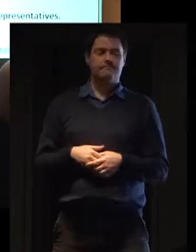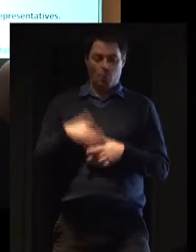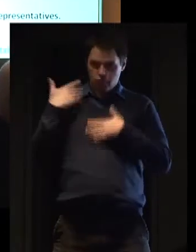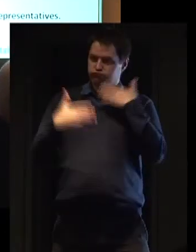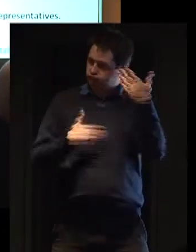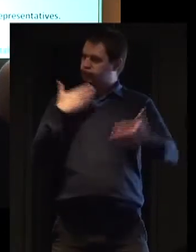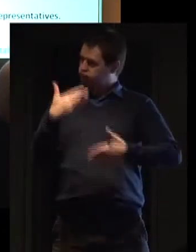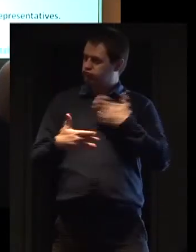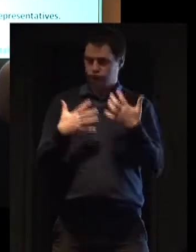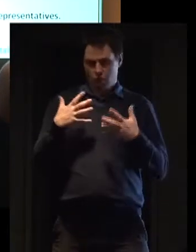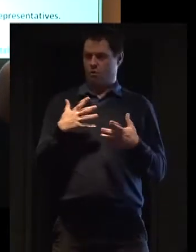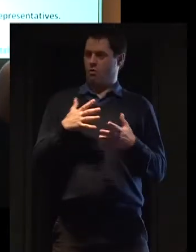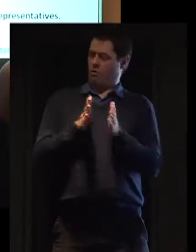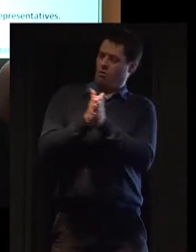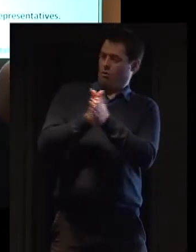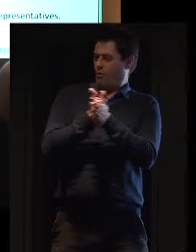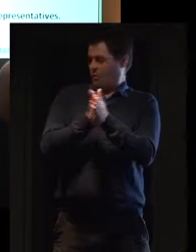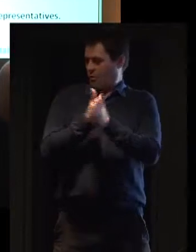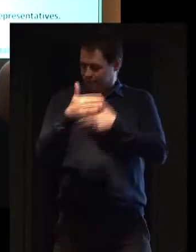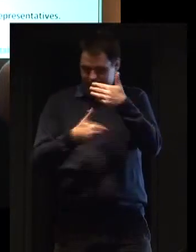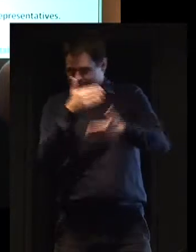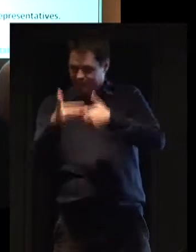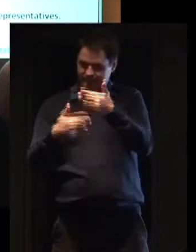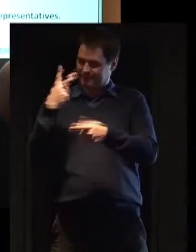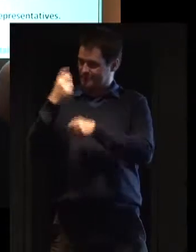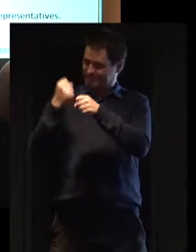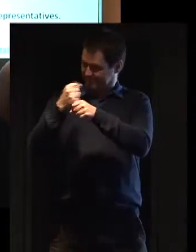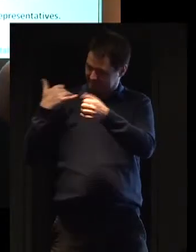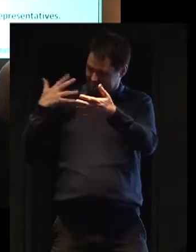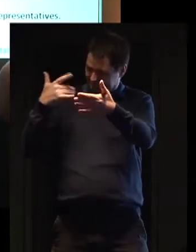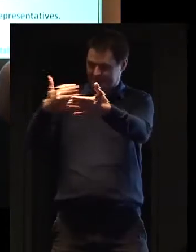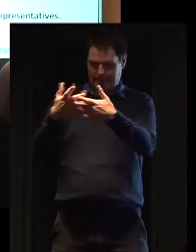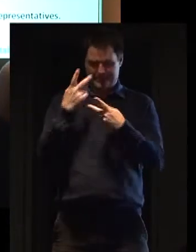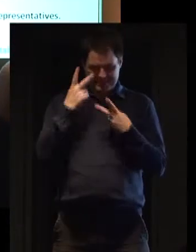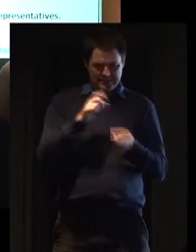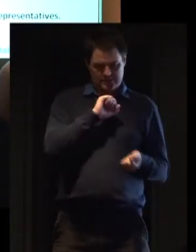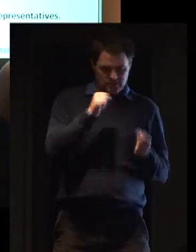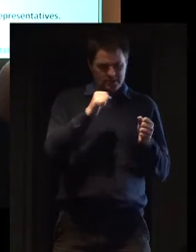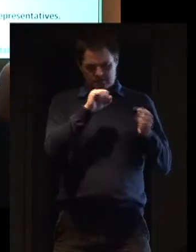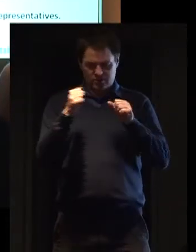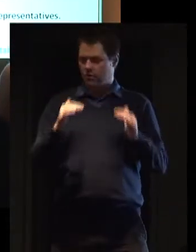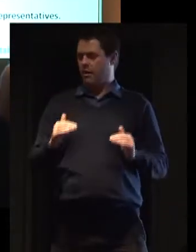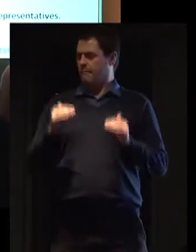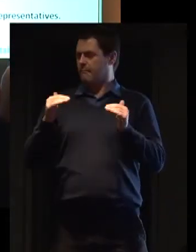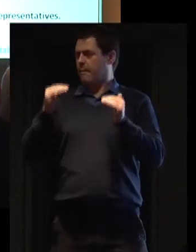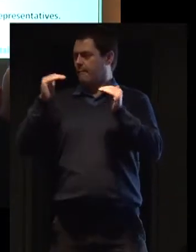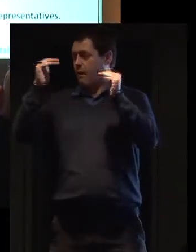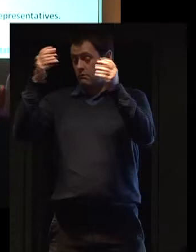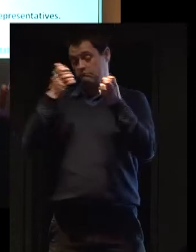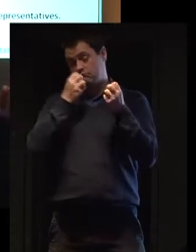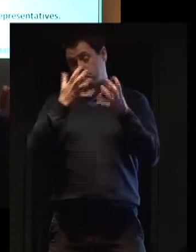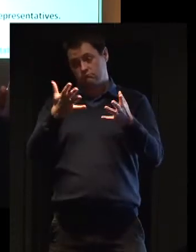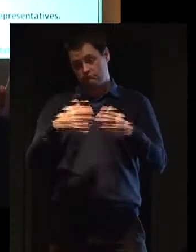More importantly, in that brief period of time, we have seen changes, progress being made, and that certainly